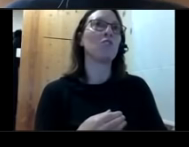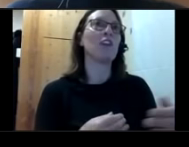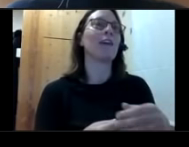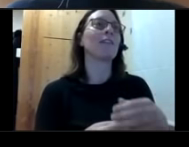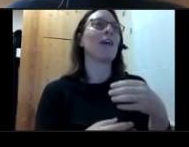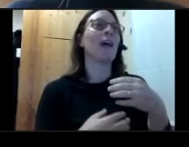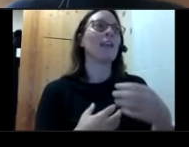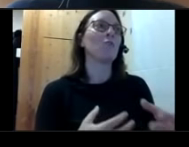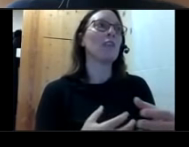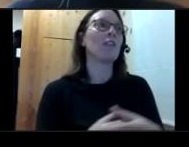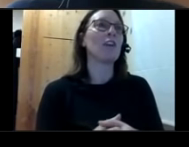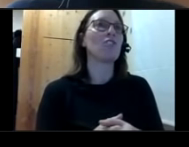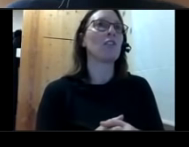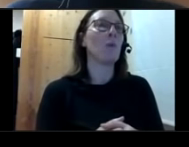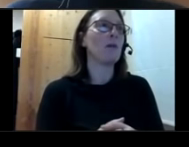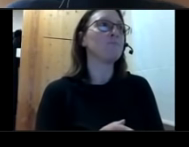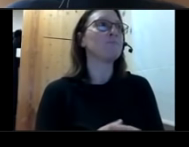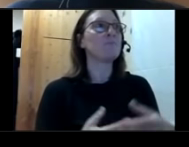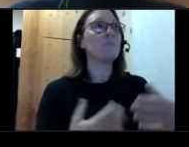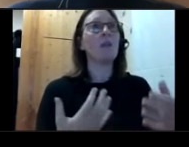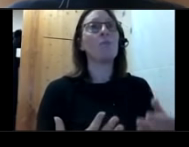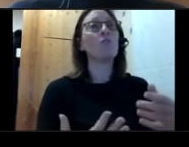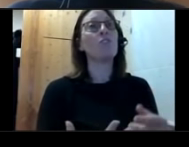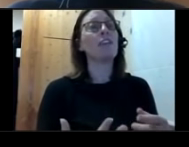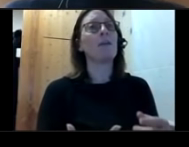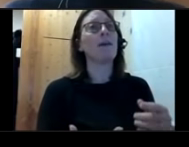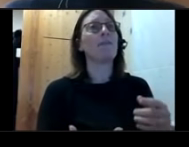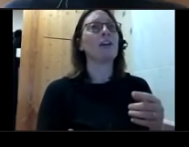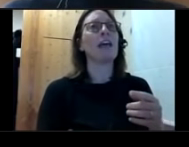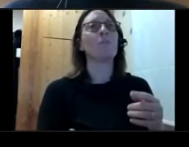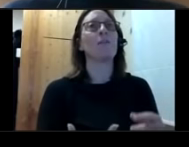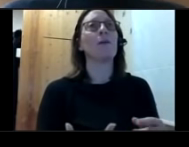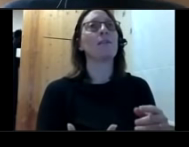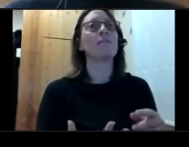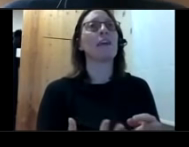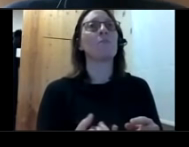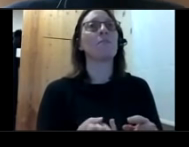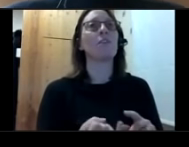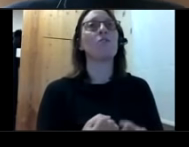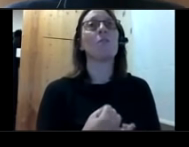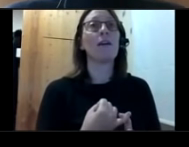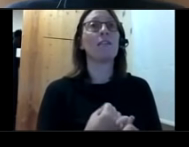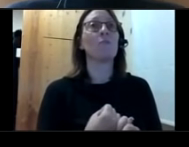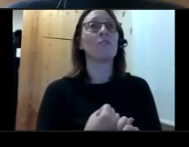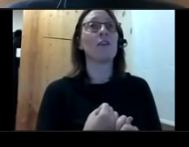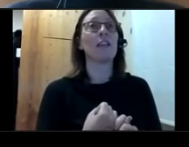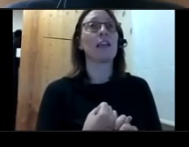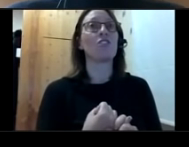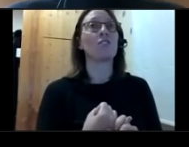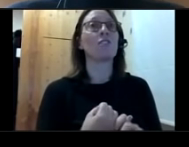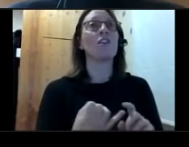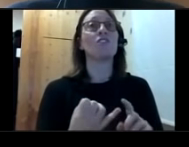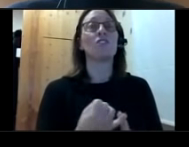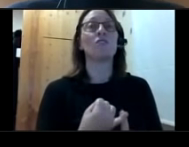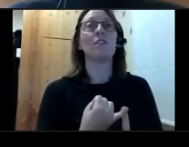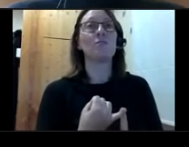digital projects, any content creation as well. But also thinking about, you're going to have to make a public statement about your compliance with these